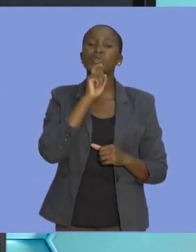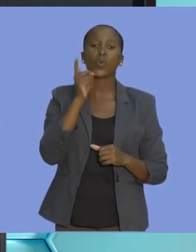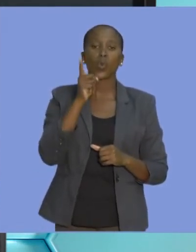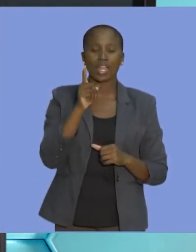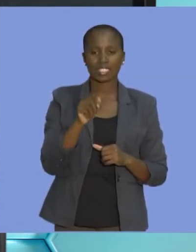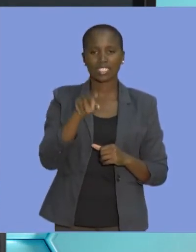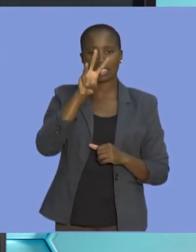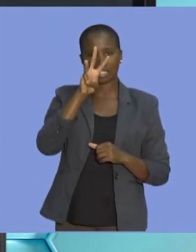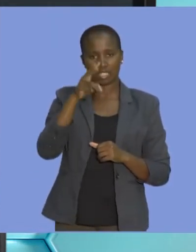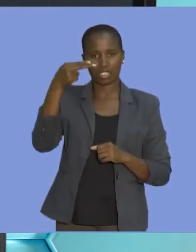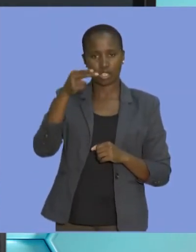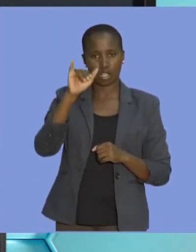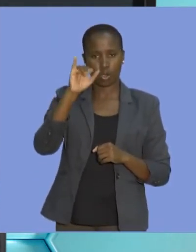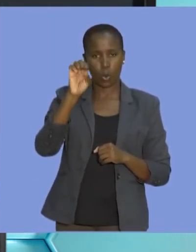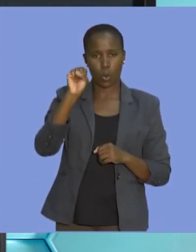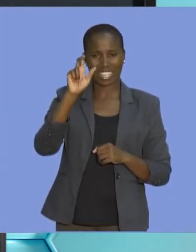that. Okay.